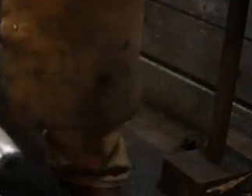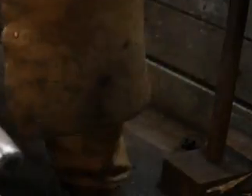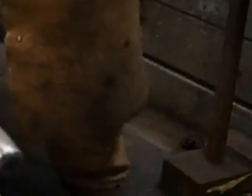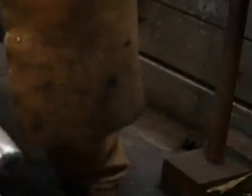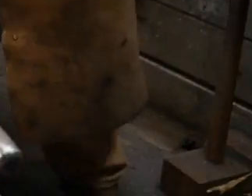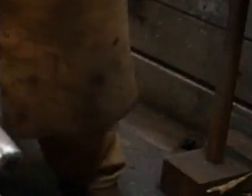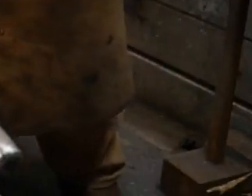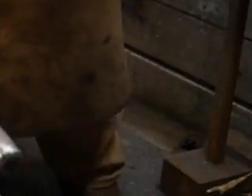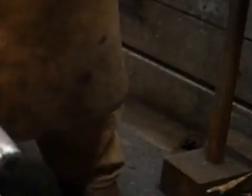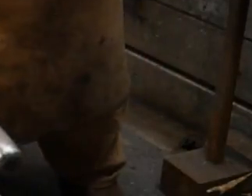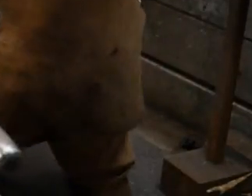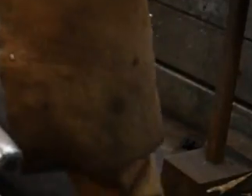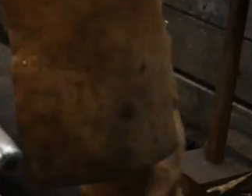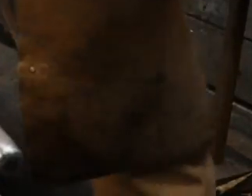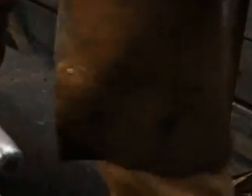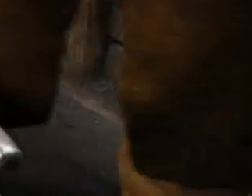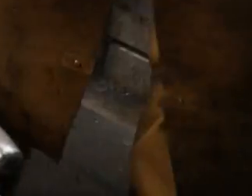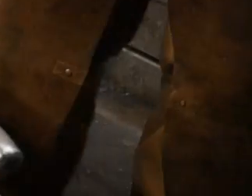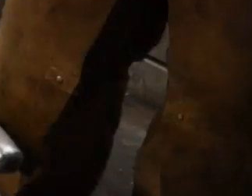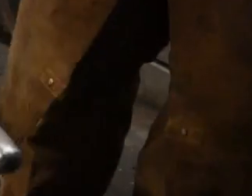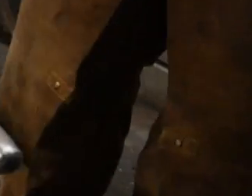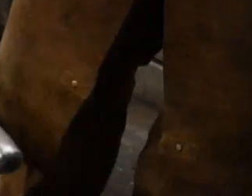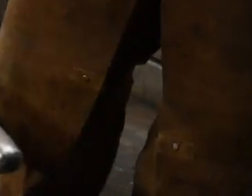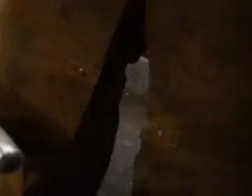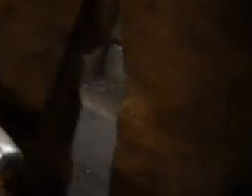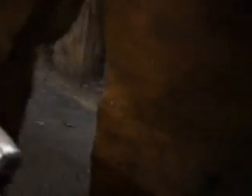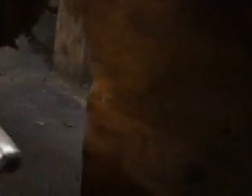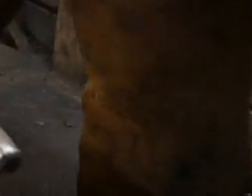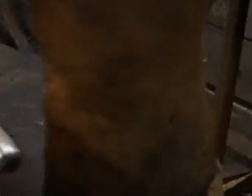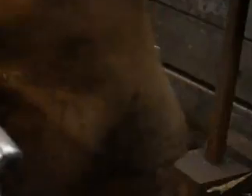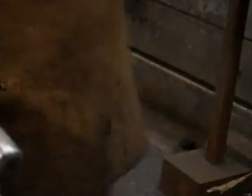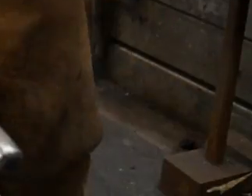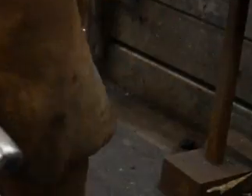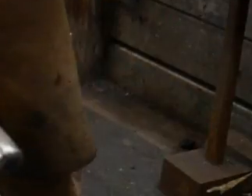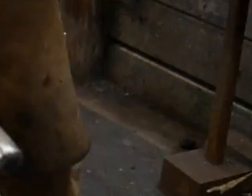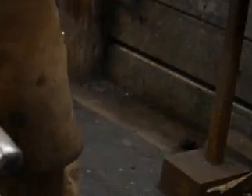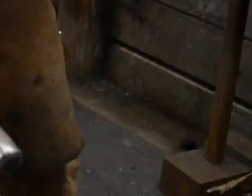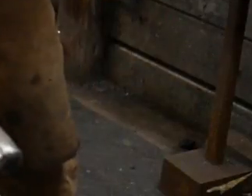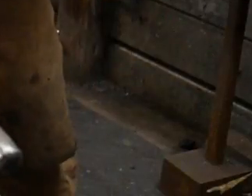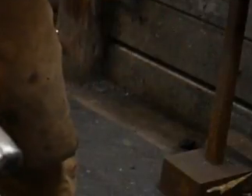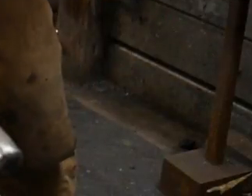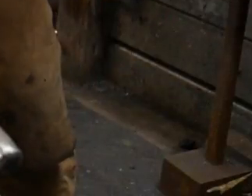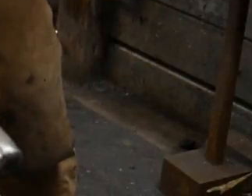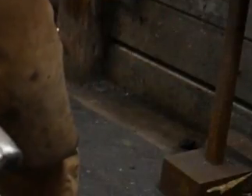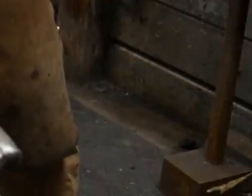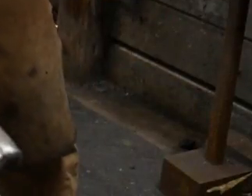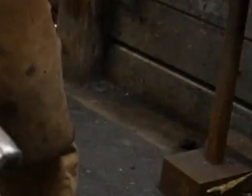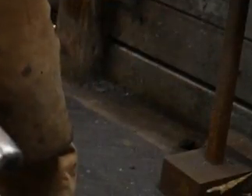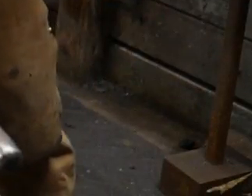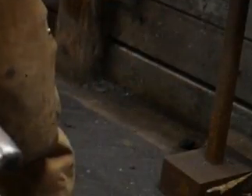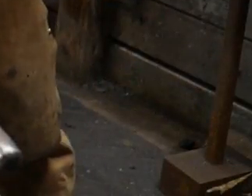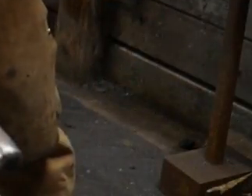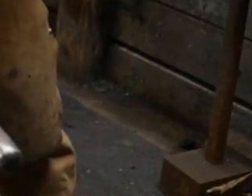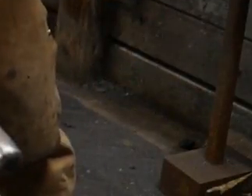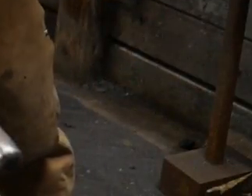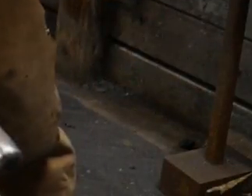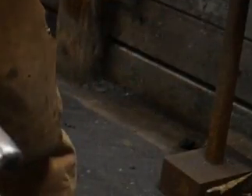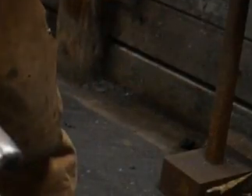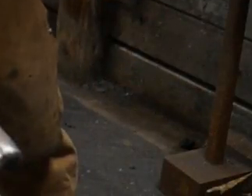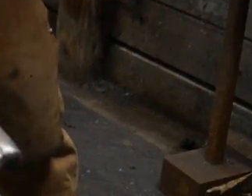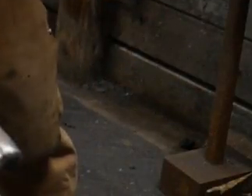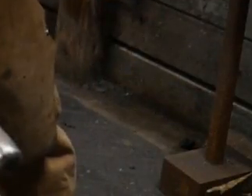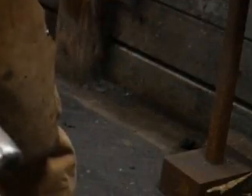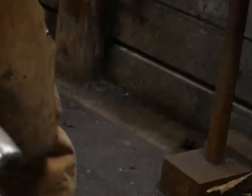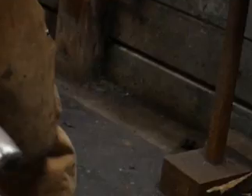Was that a guess? Mm-hmm. Yep. That it was for tools? Yep, made for tools or for an item. Nope, this comes from the